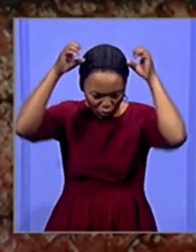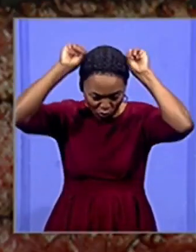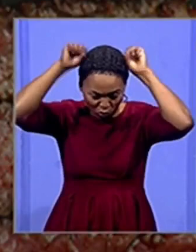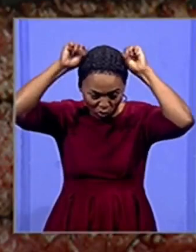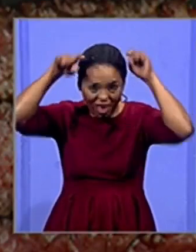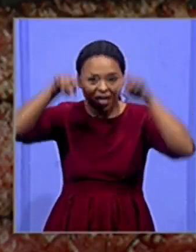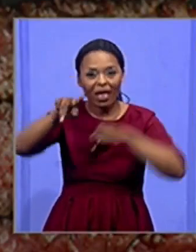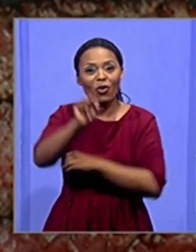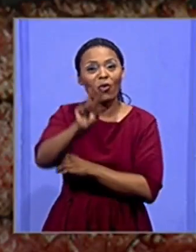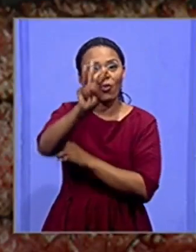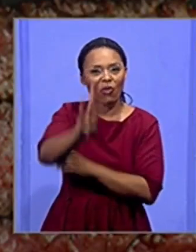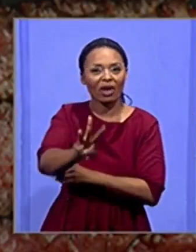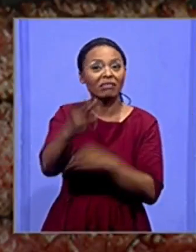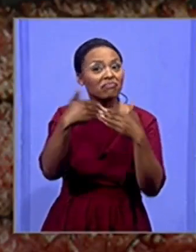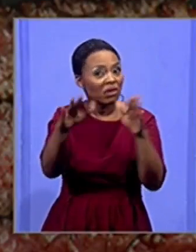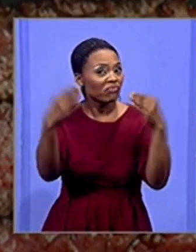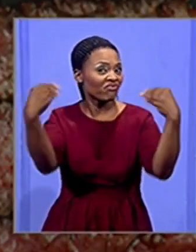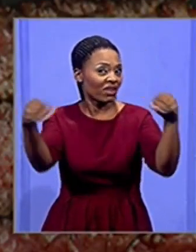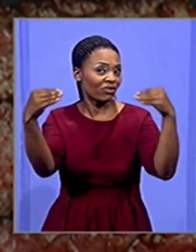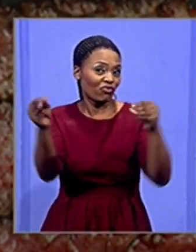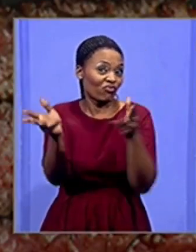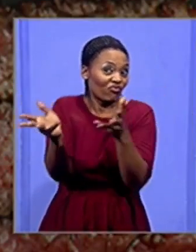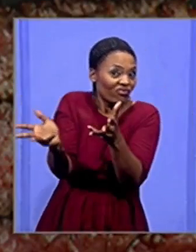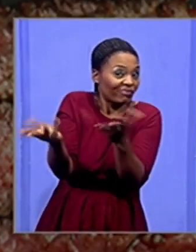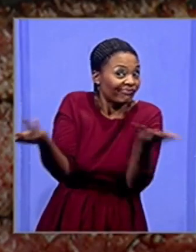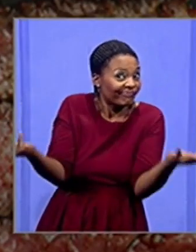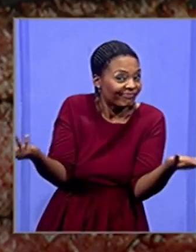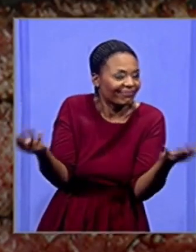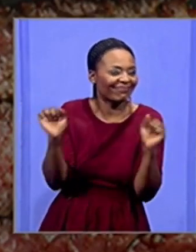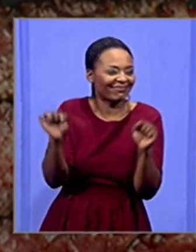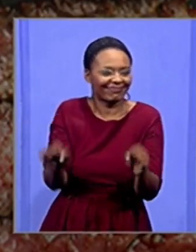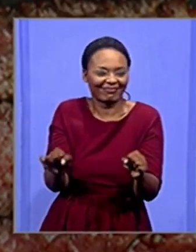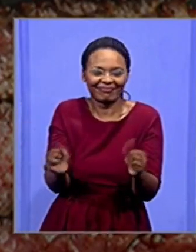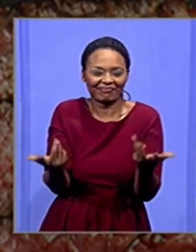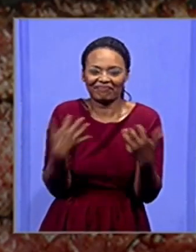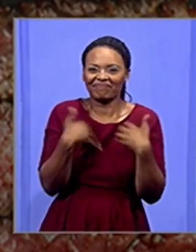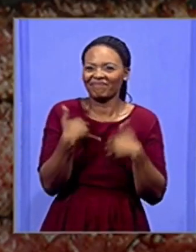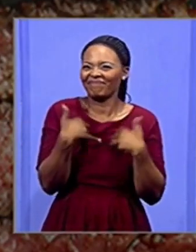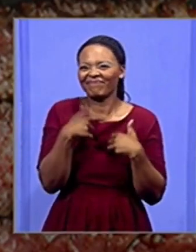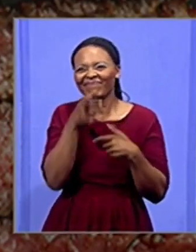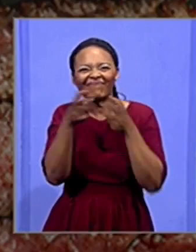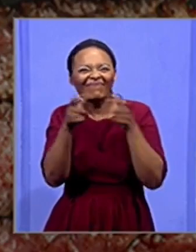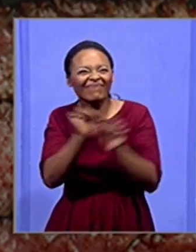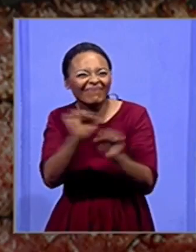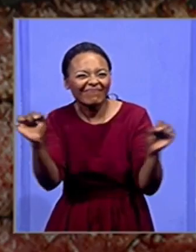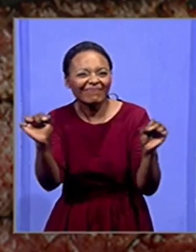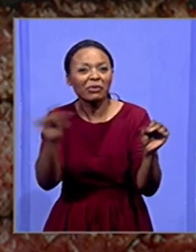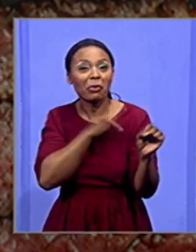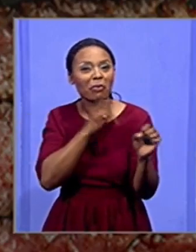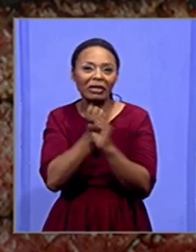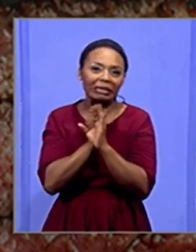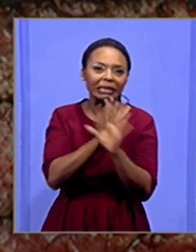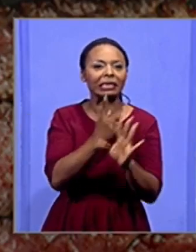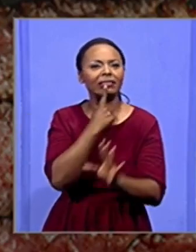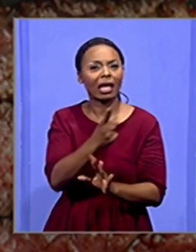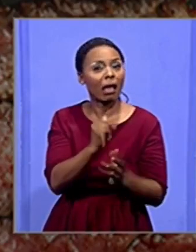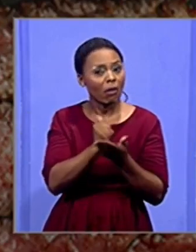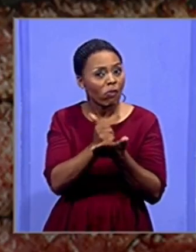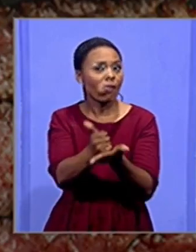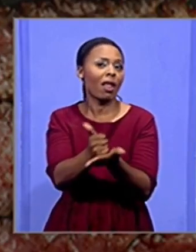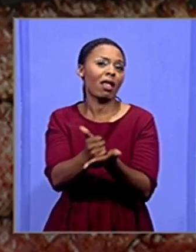Northwest yo a butšego kgwebo ya go rekiša nama ya pokolo go goga šedi ya bareki ka ge a re e na le